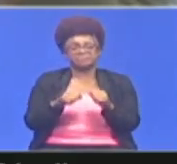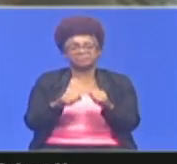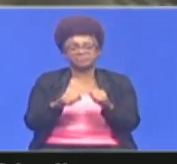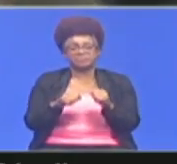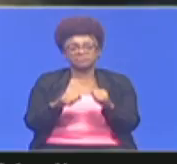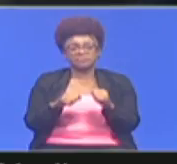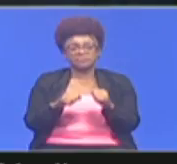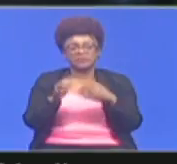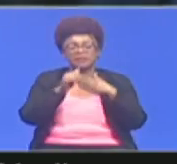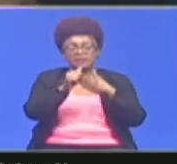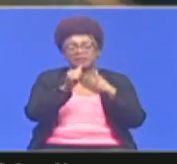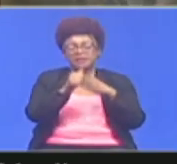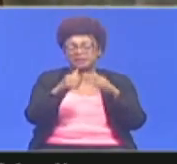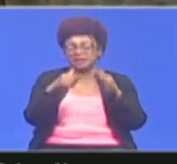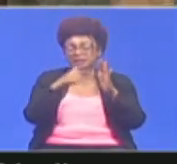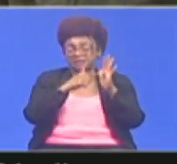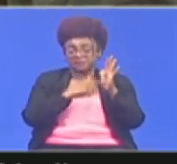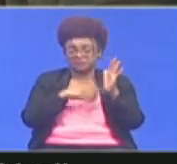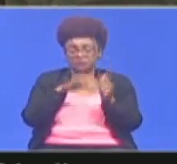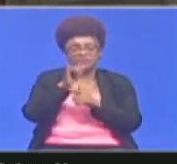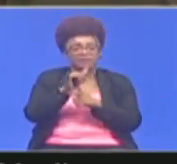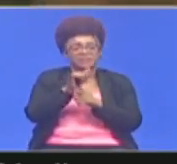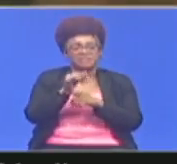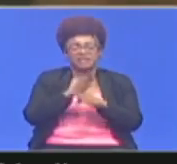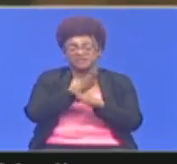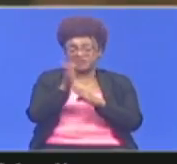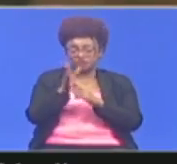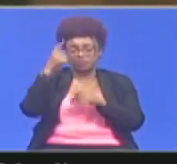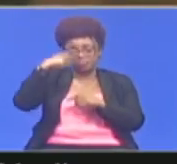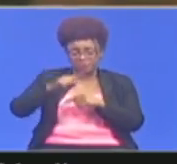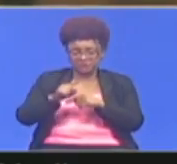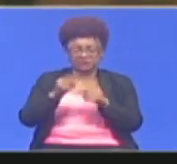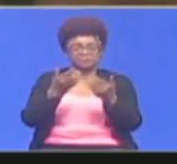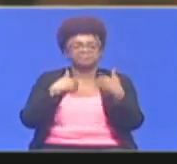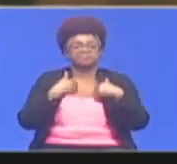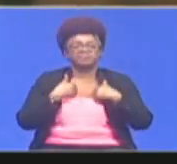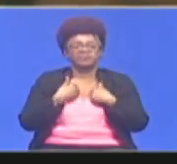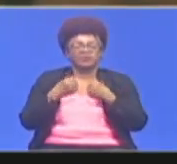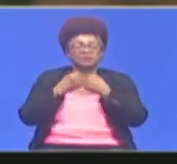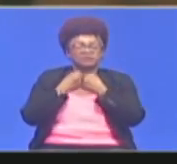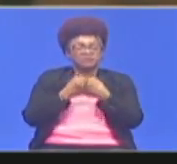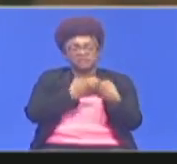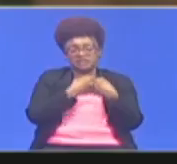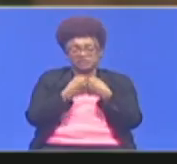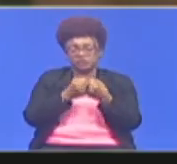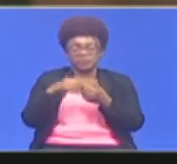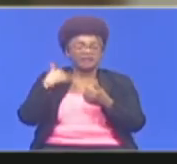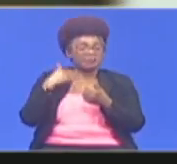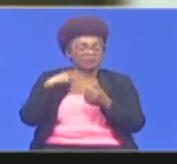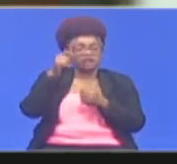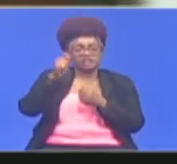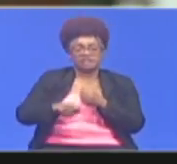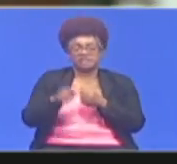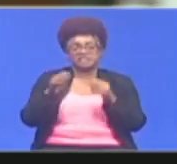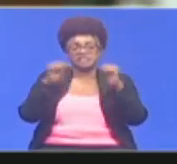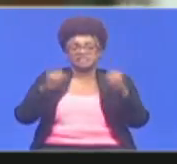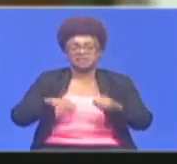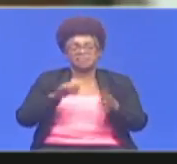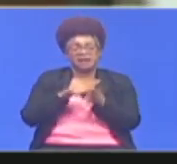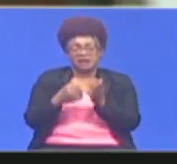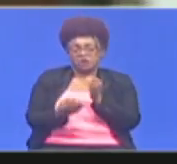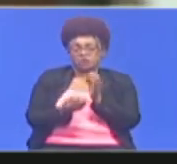The guidelines on plea bargaining and the diversion policy are meant to address the challenges in the criminal justice system that cause